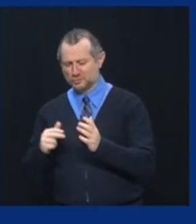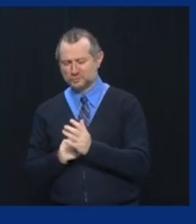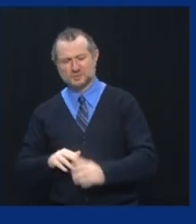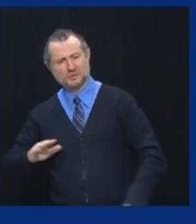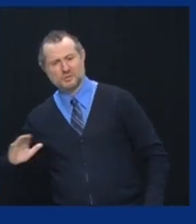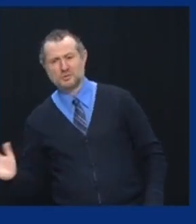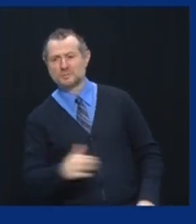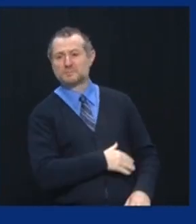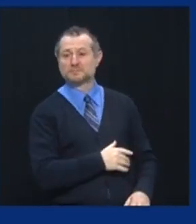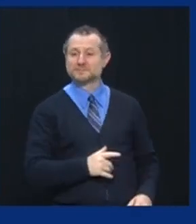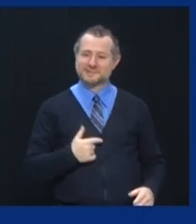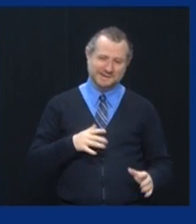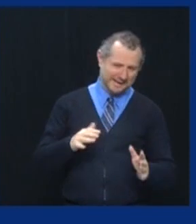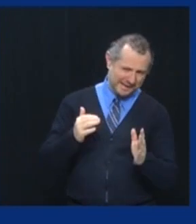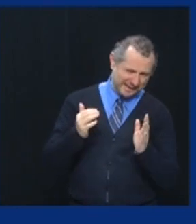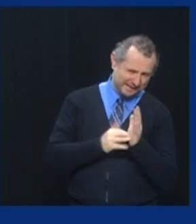again,